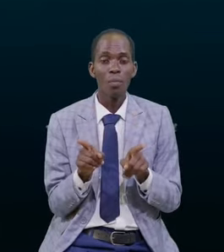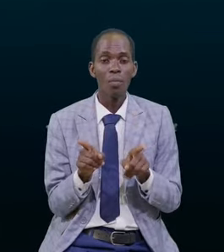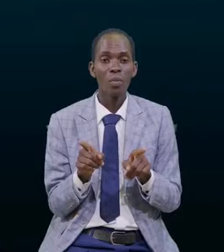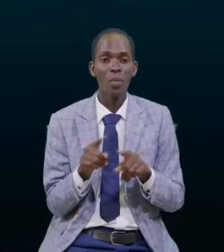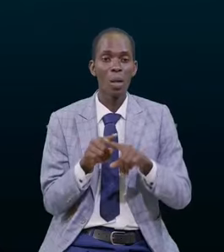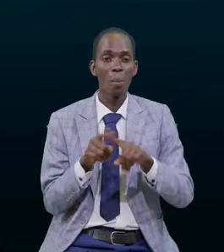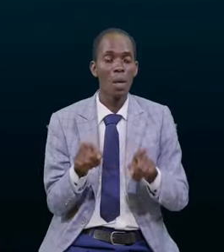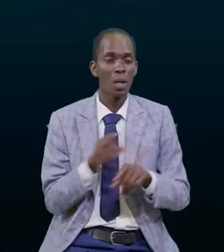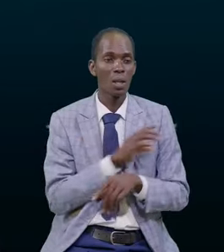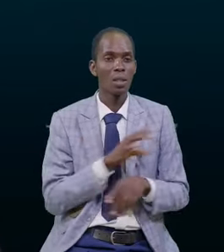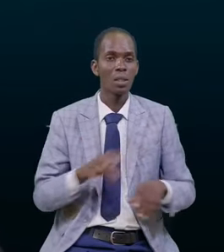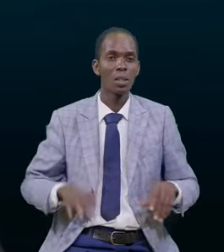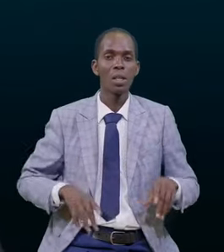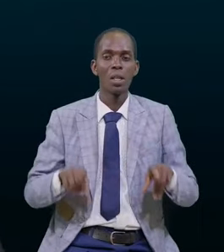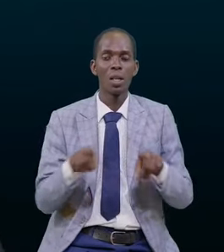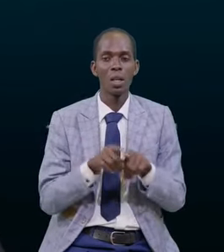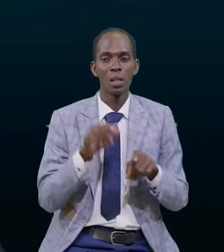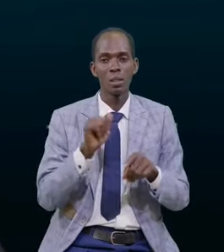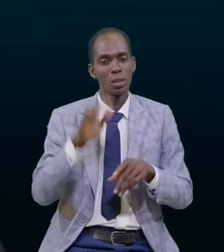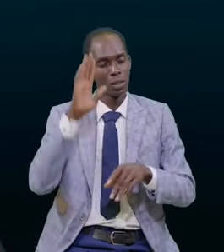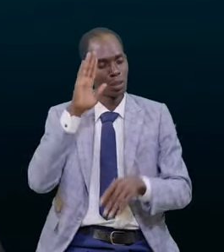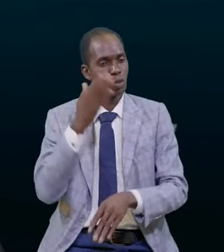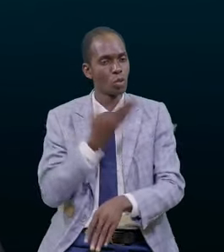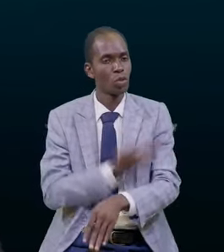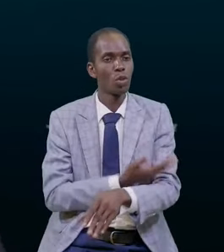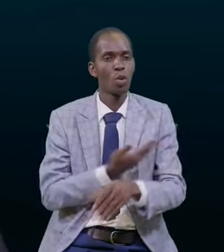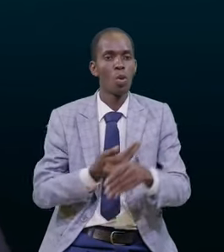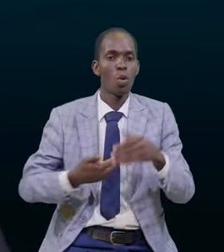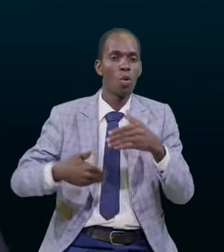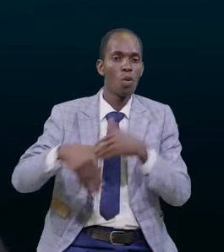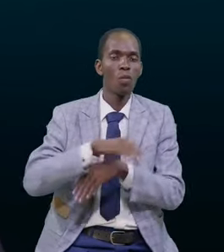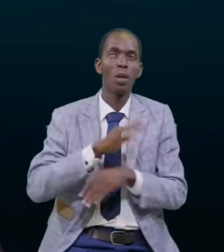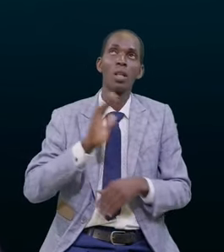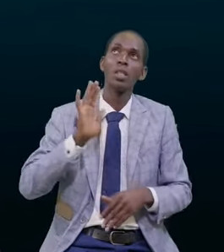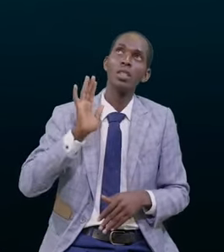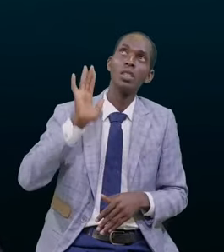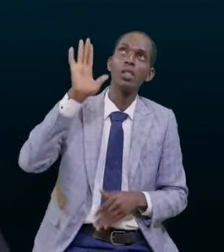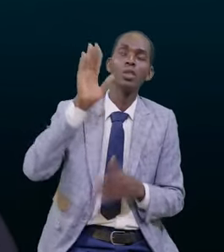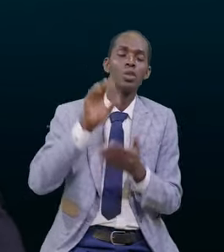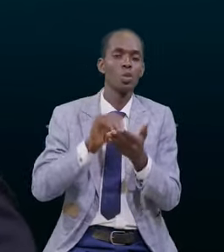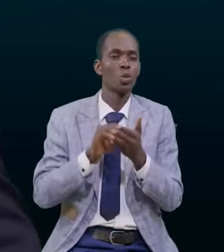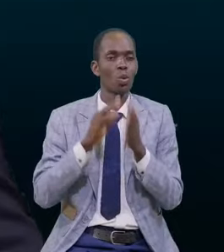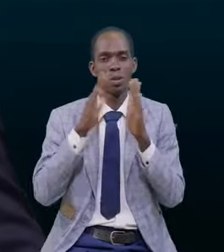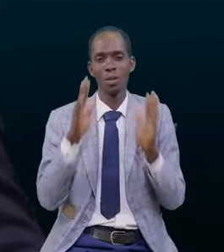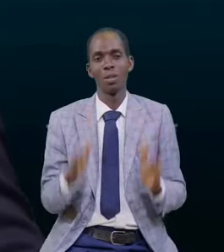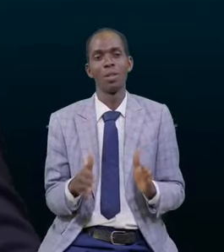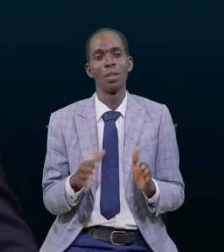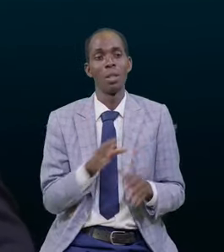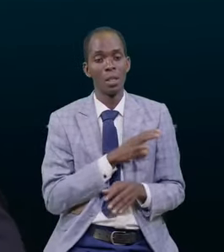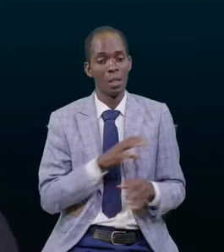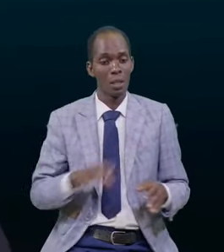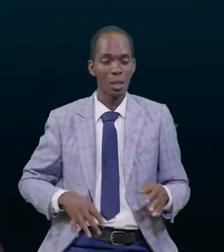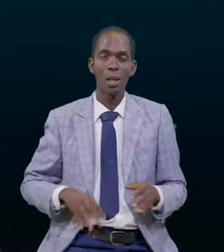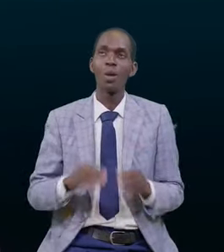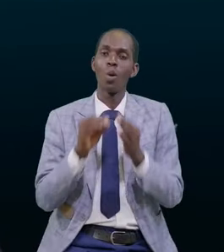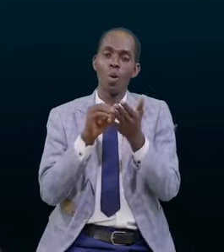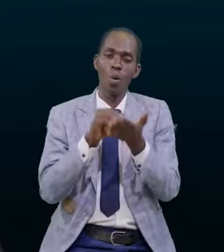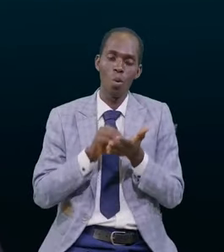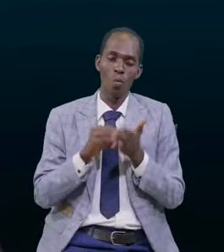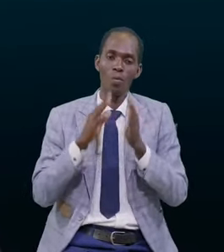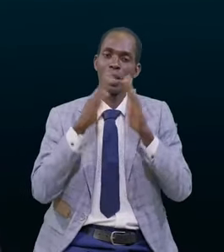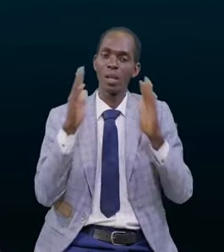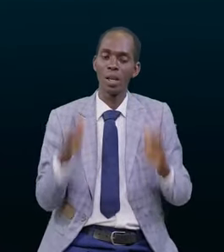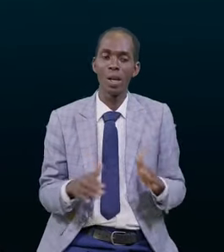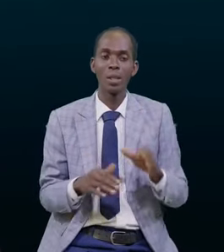son over his own house you see Christ owns the house Moses is a builder plus